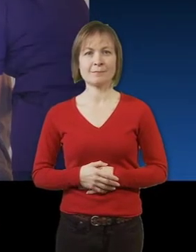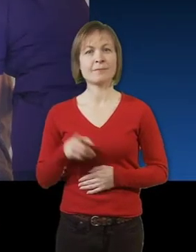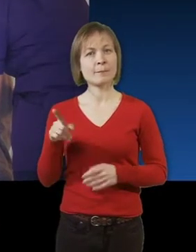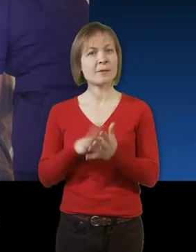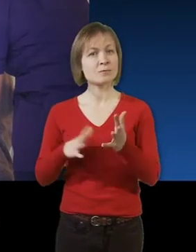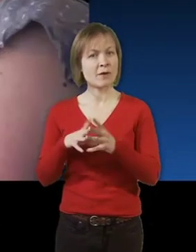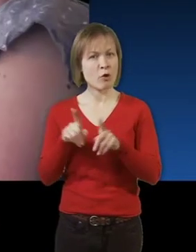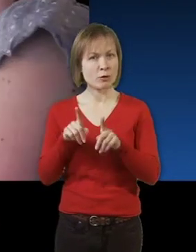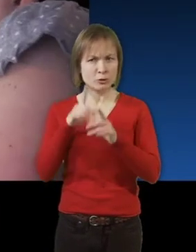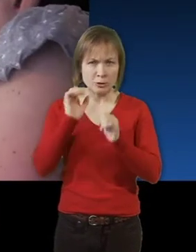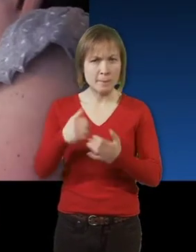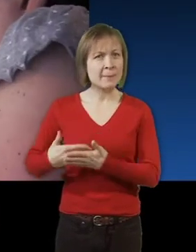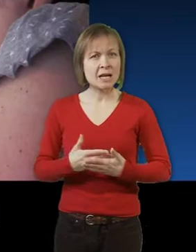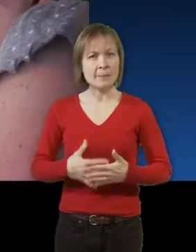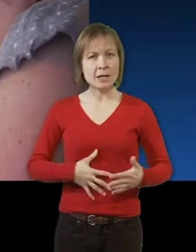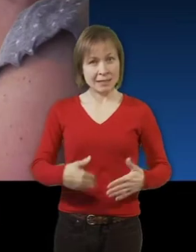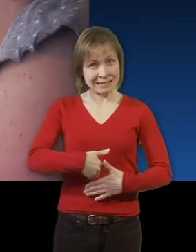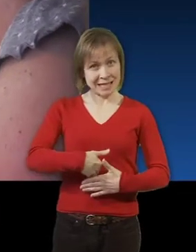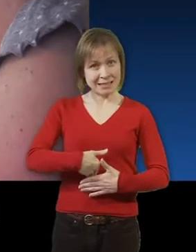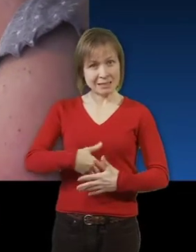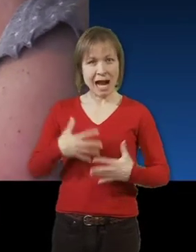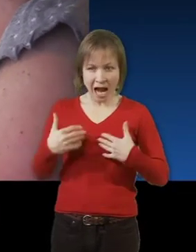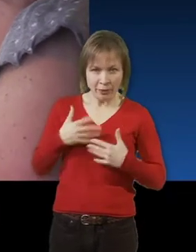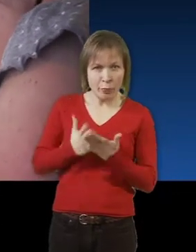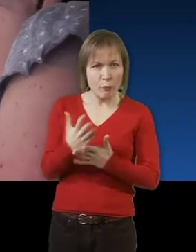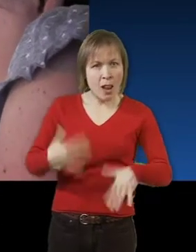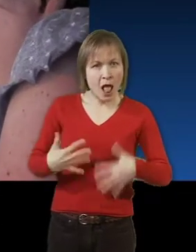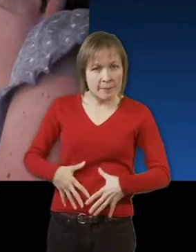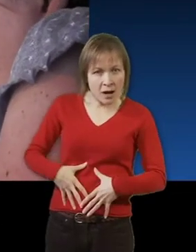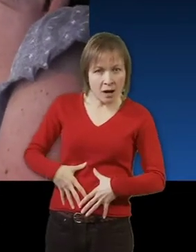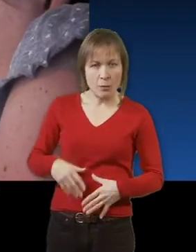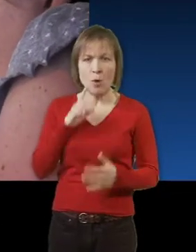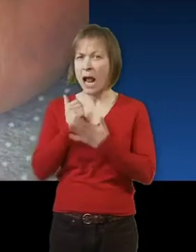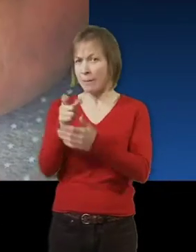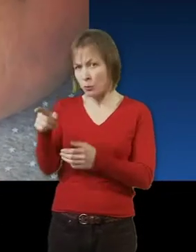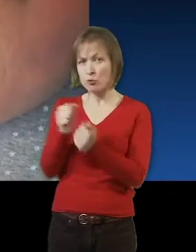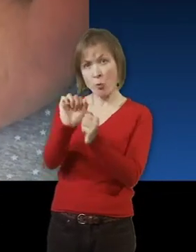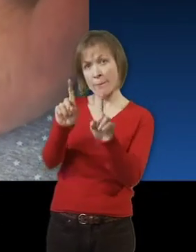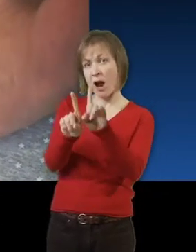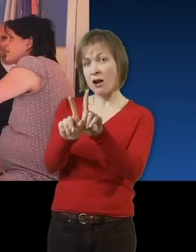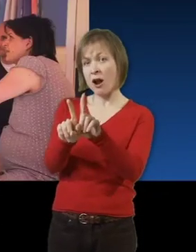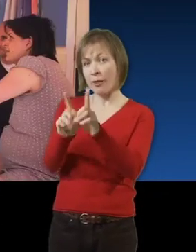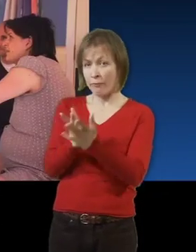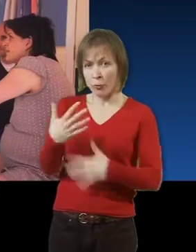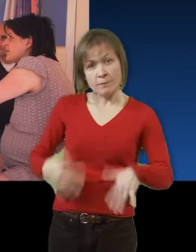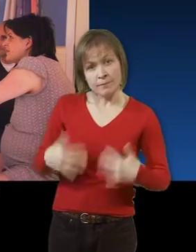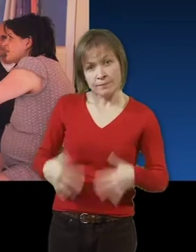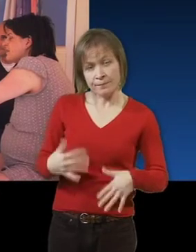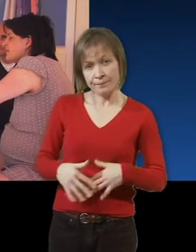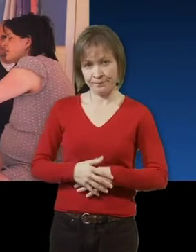They will also check your baby's health during labour. They will help you and your partner during labour,